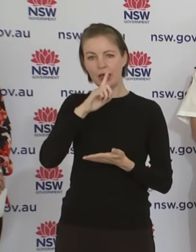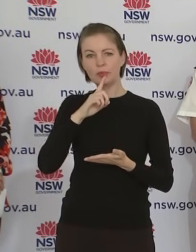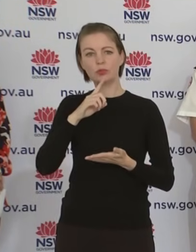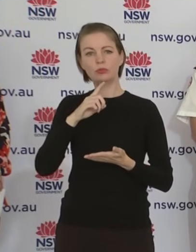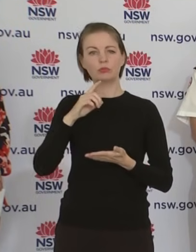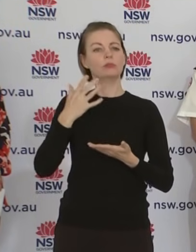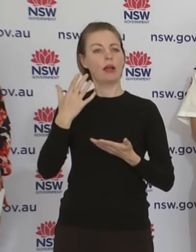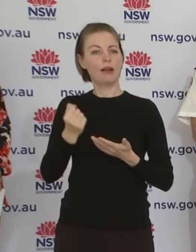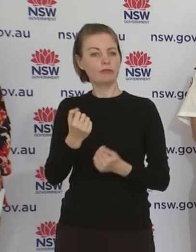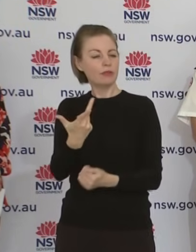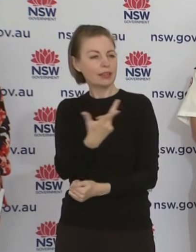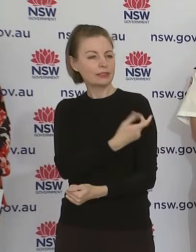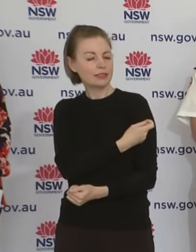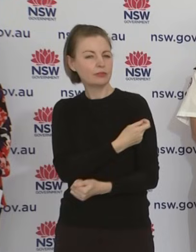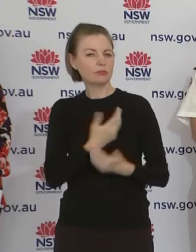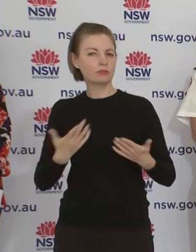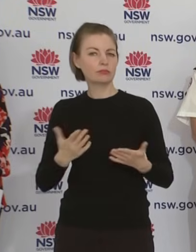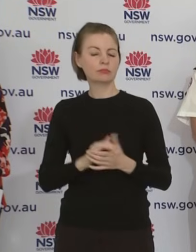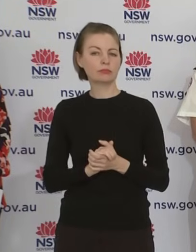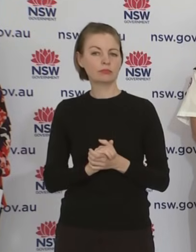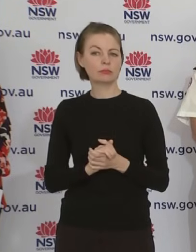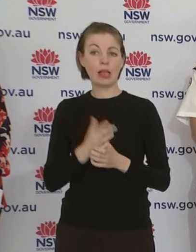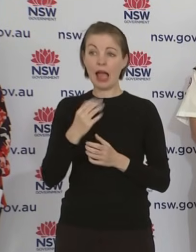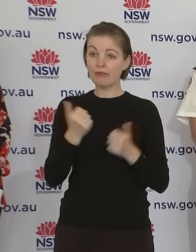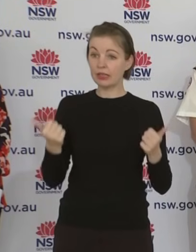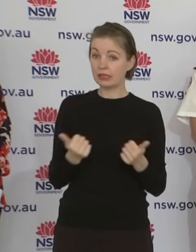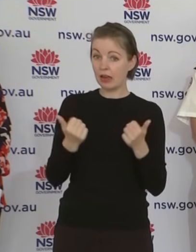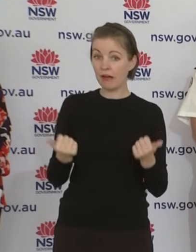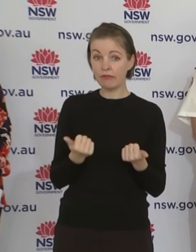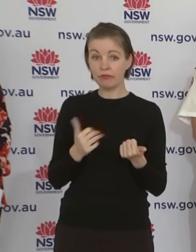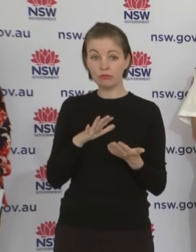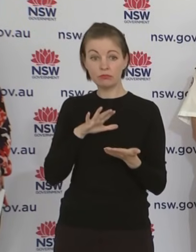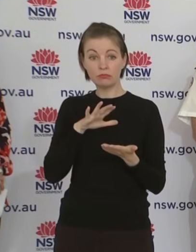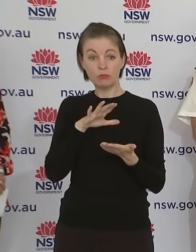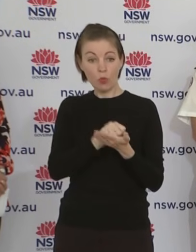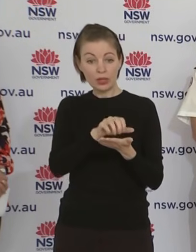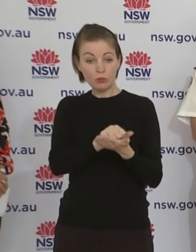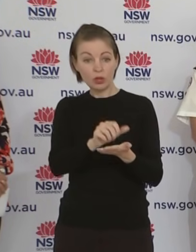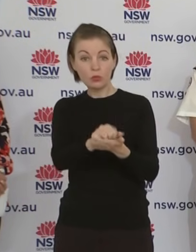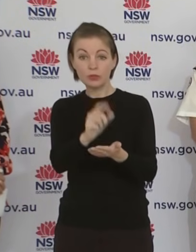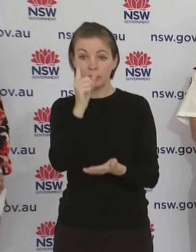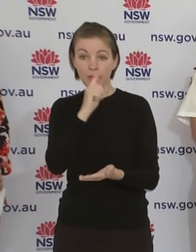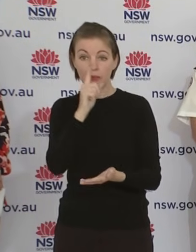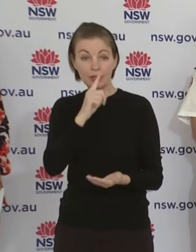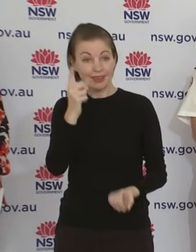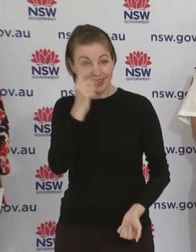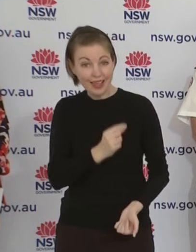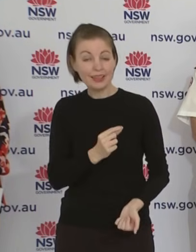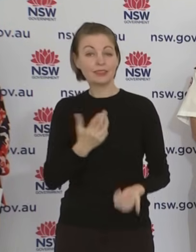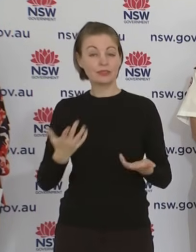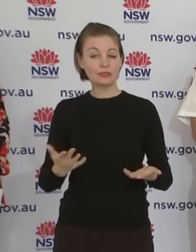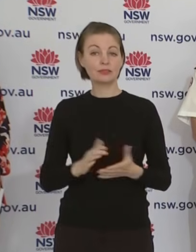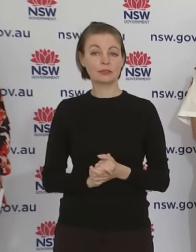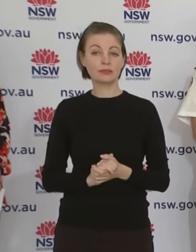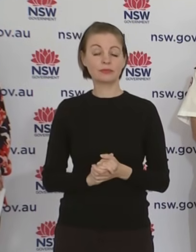gone 6 to 8 weeks? And also, are there appointments available? Do we know that there are appointments available that people can book in now? So the issue is a couple